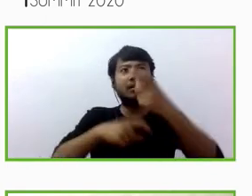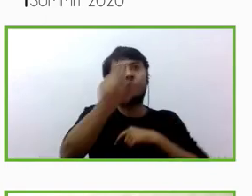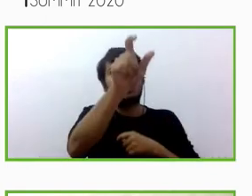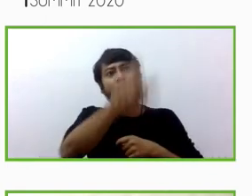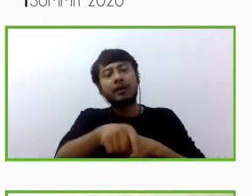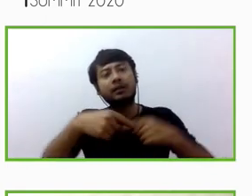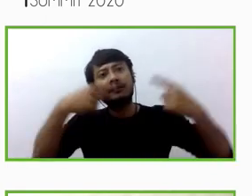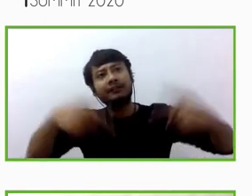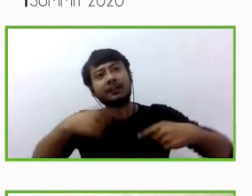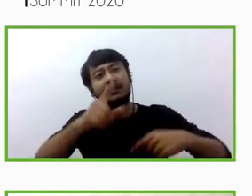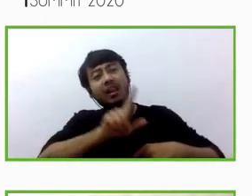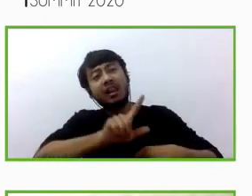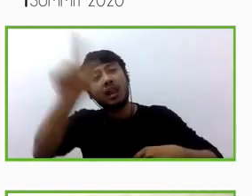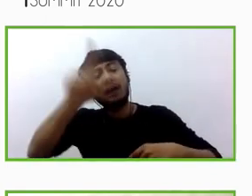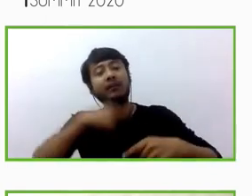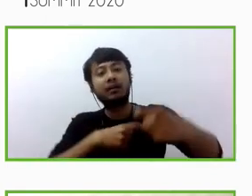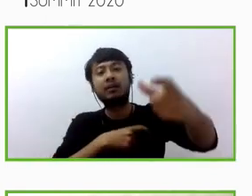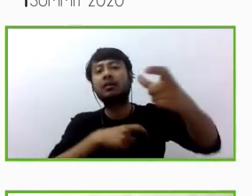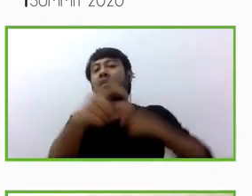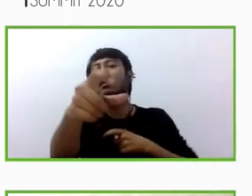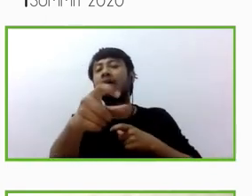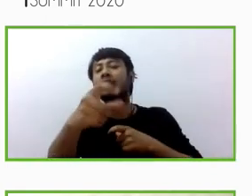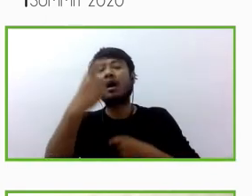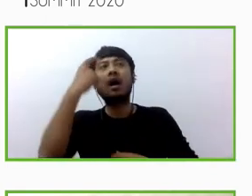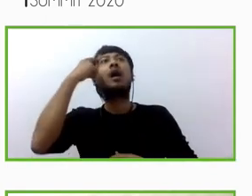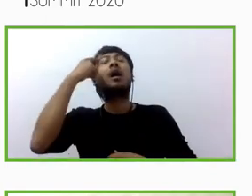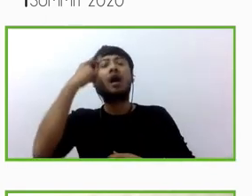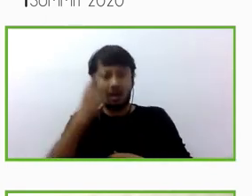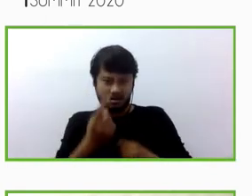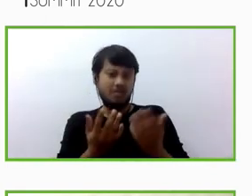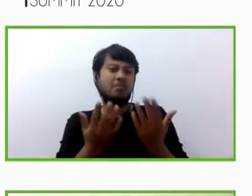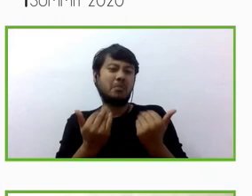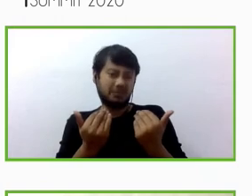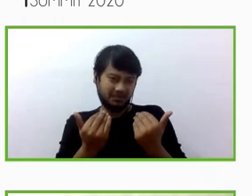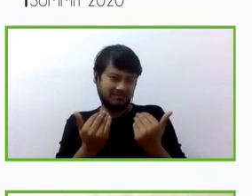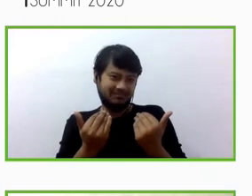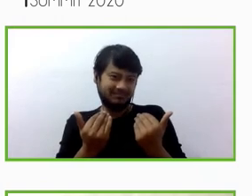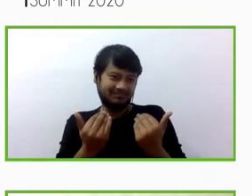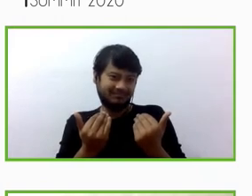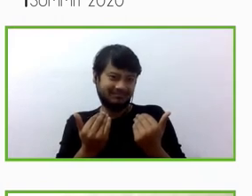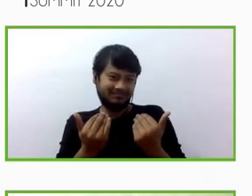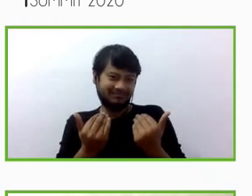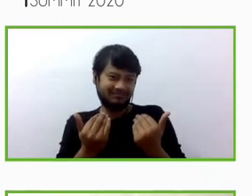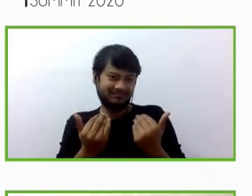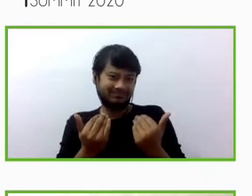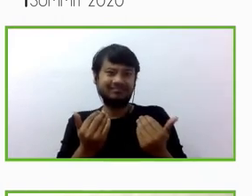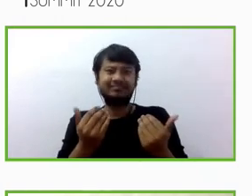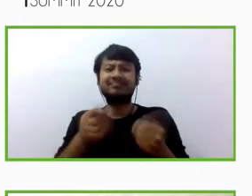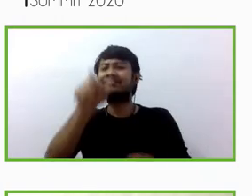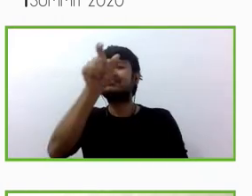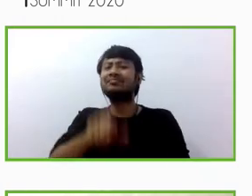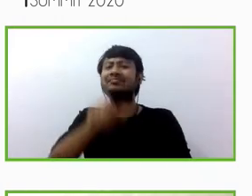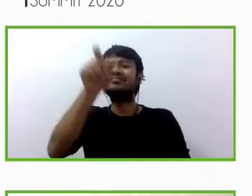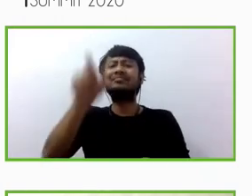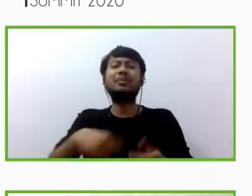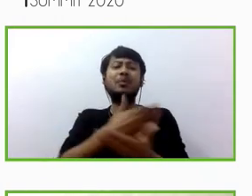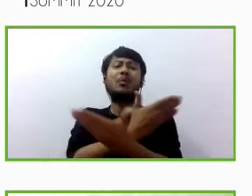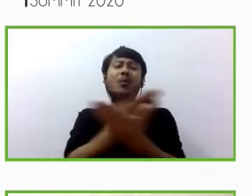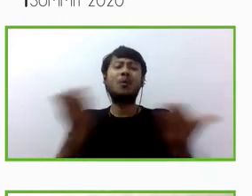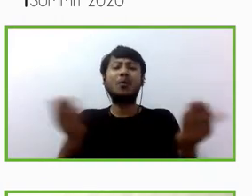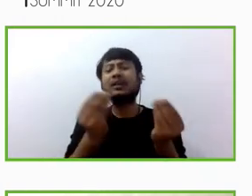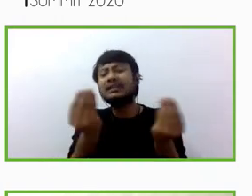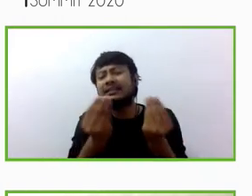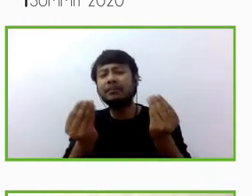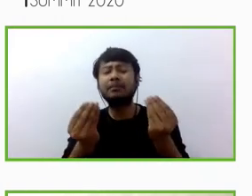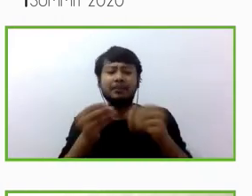wheelchair for, you know, the rest of your life as opposed to a finite amount of time. Everyone has experienced some disability, if only short-term.